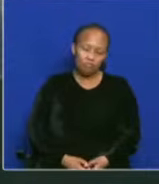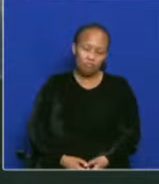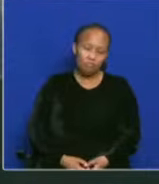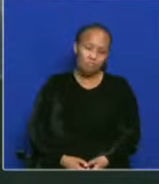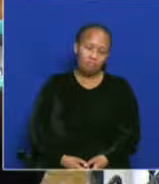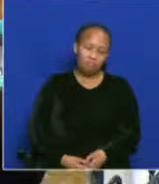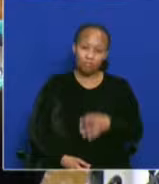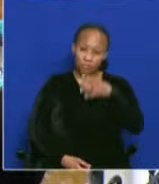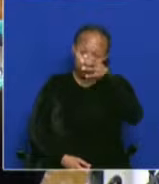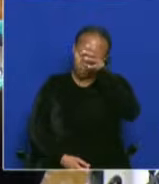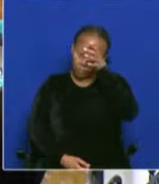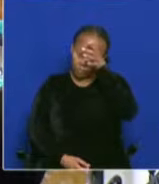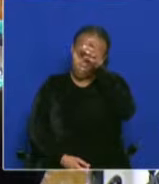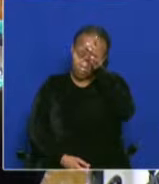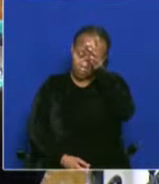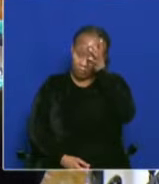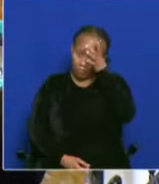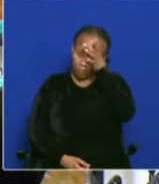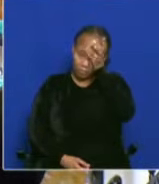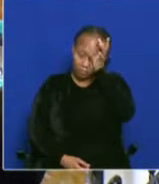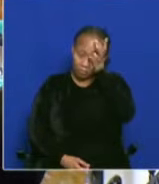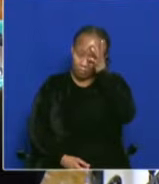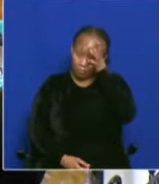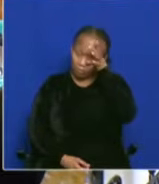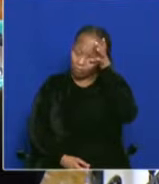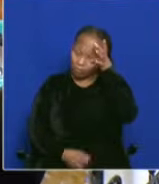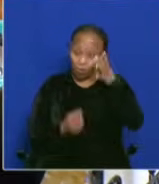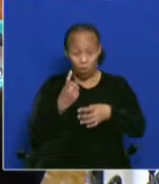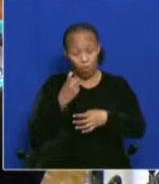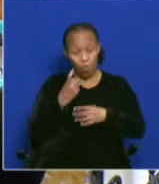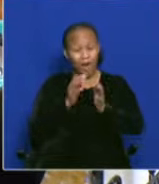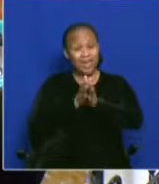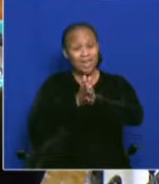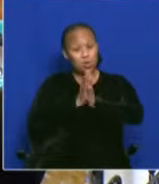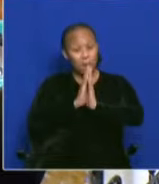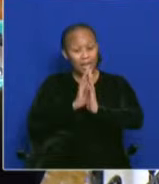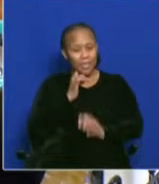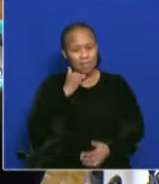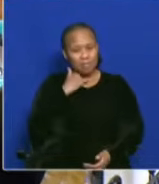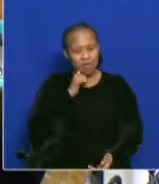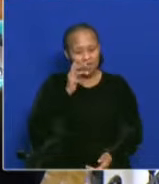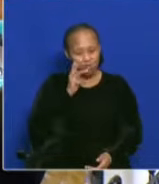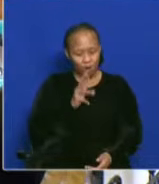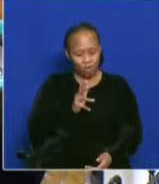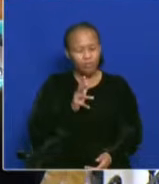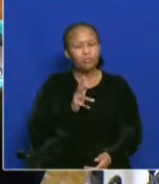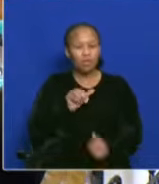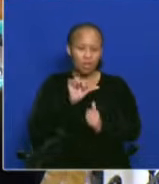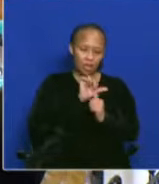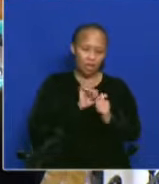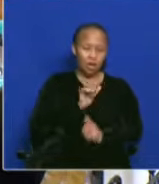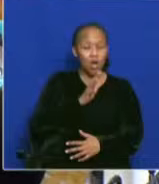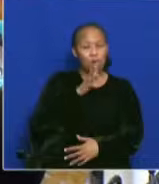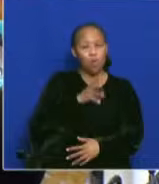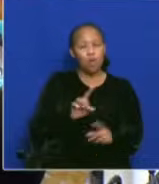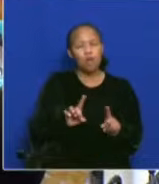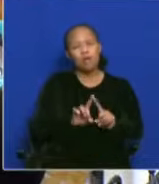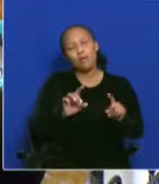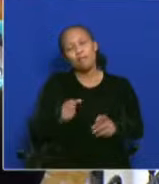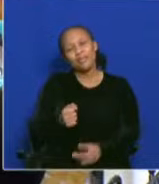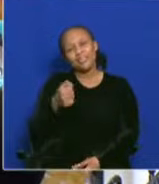I'll have to come back to the one request that I was looking for, but the second one is in relation to